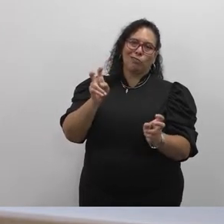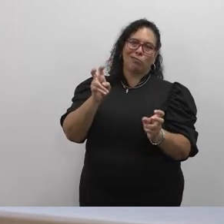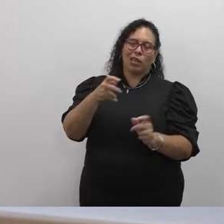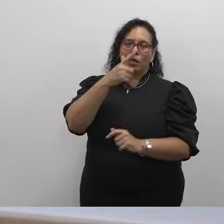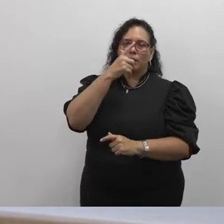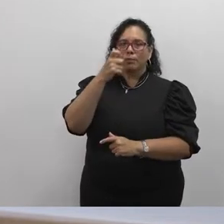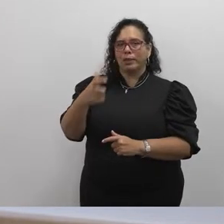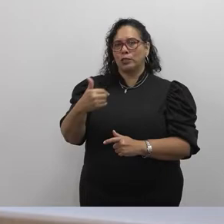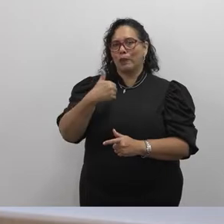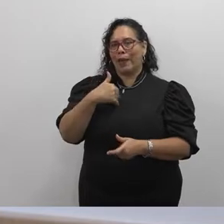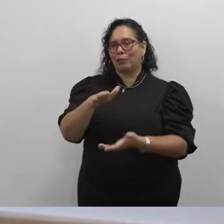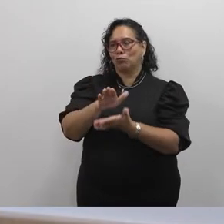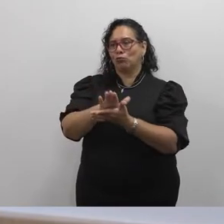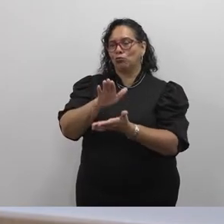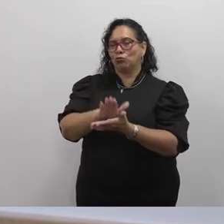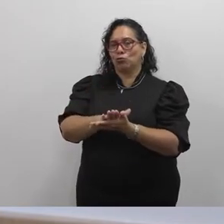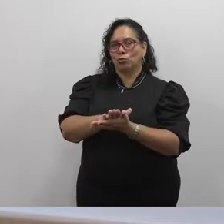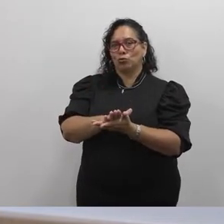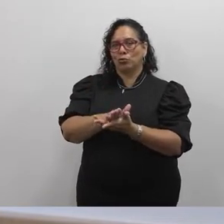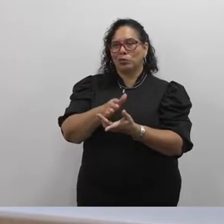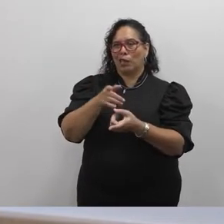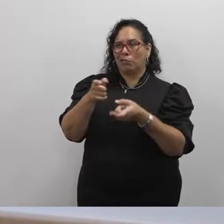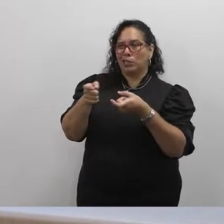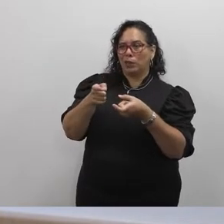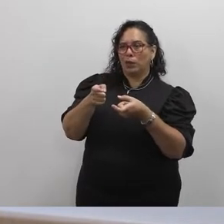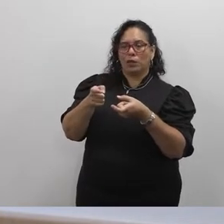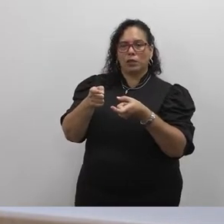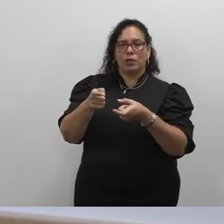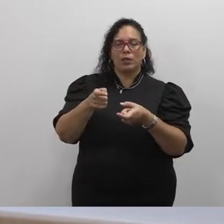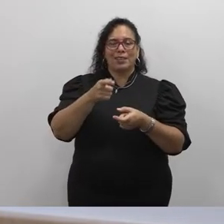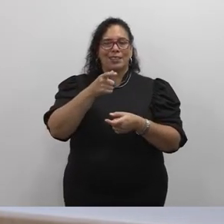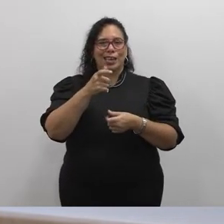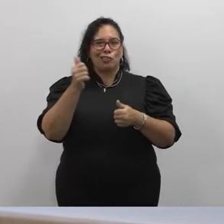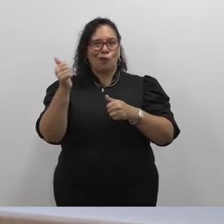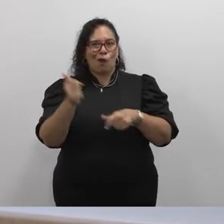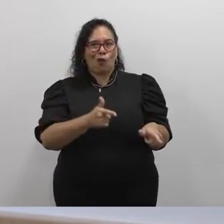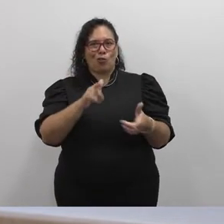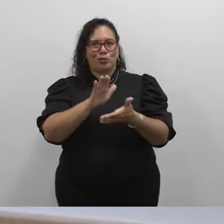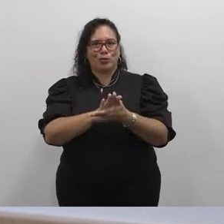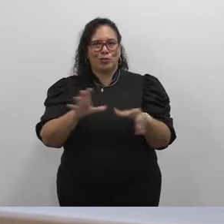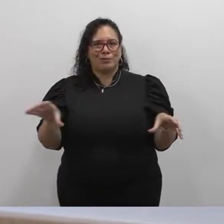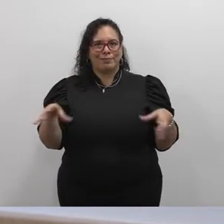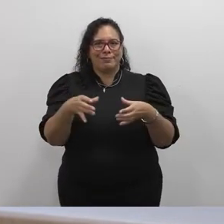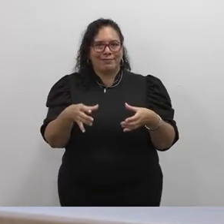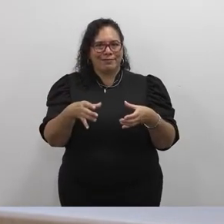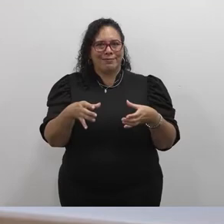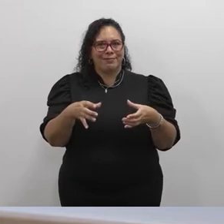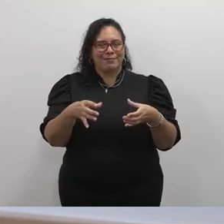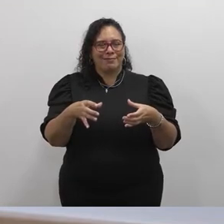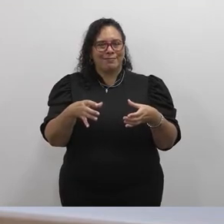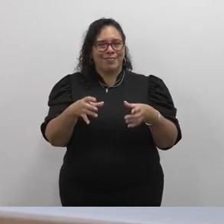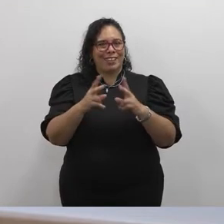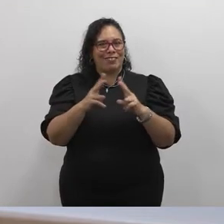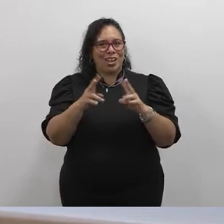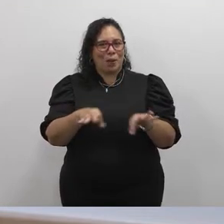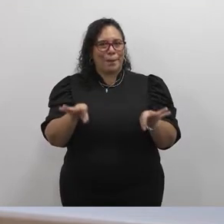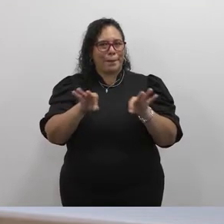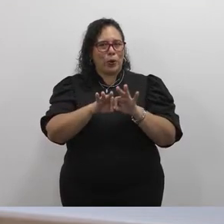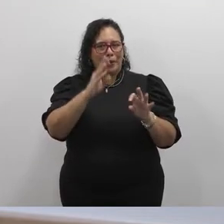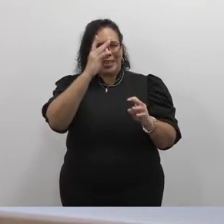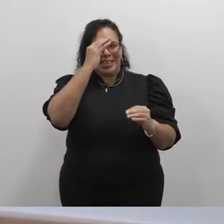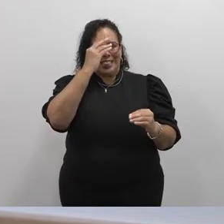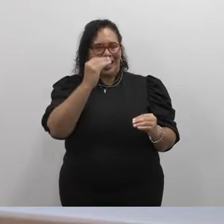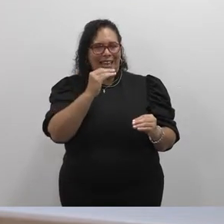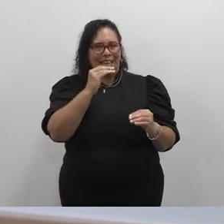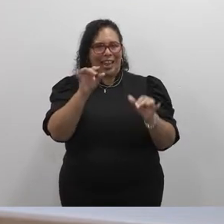we're individually dealing with, but collectively, it's very important that we think of this